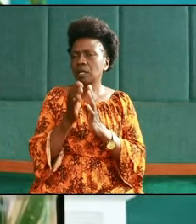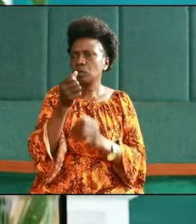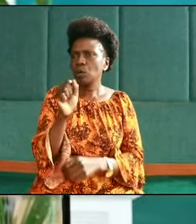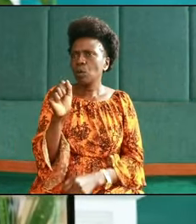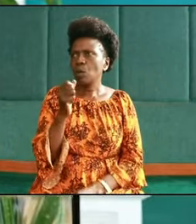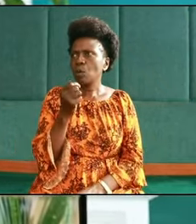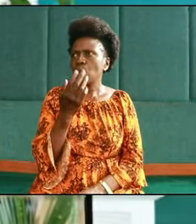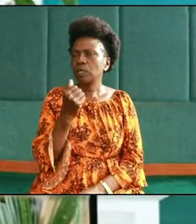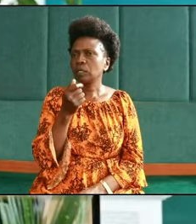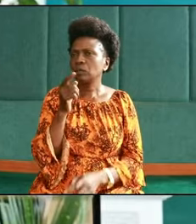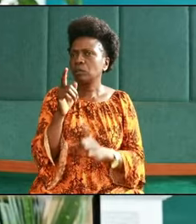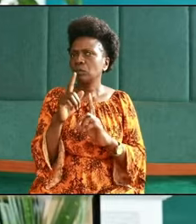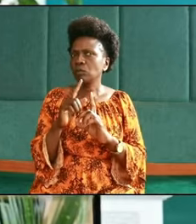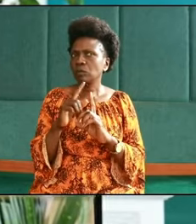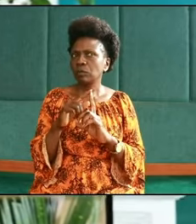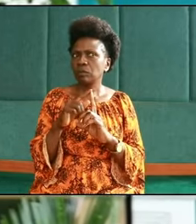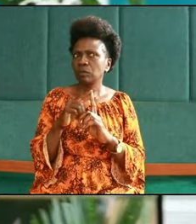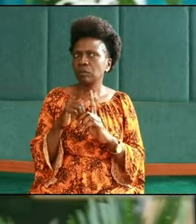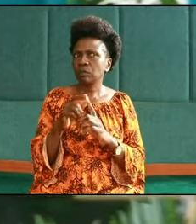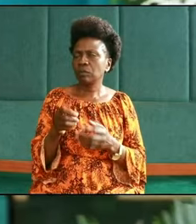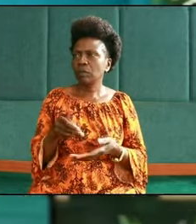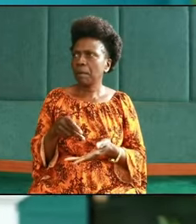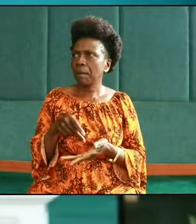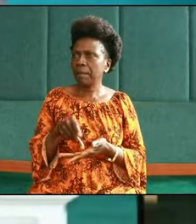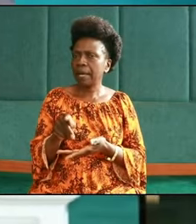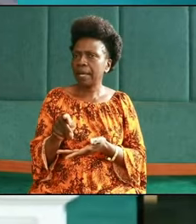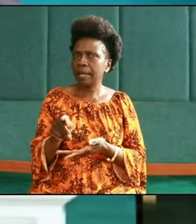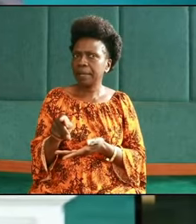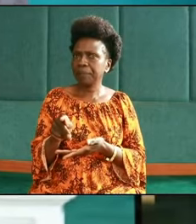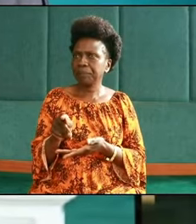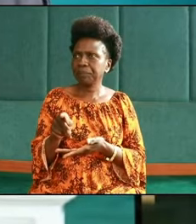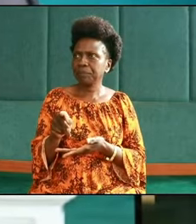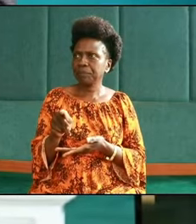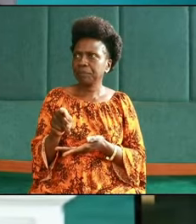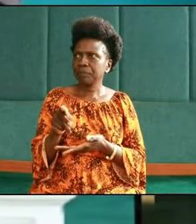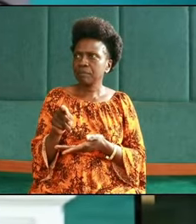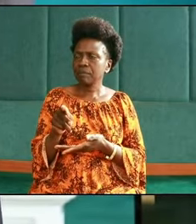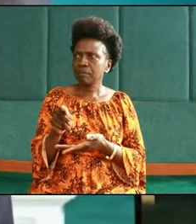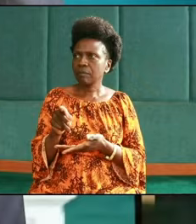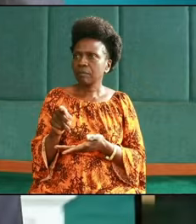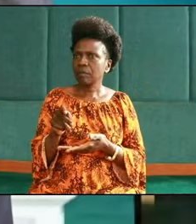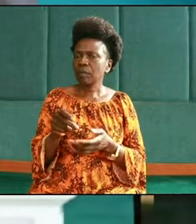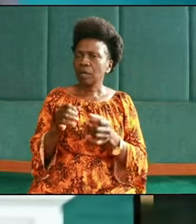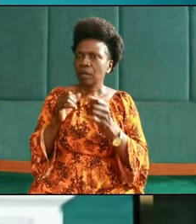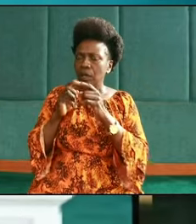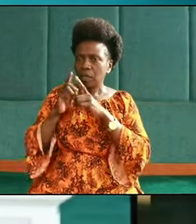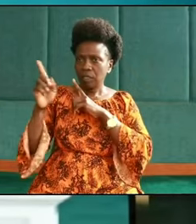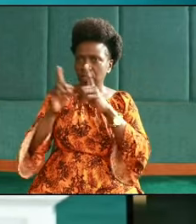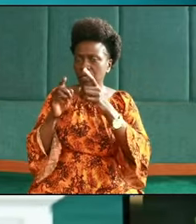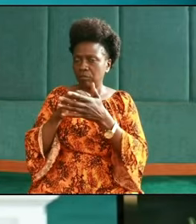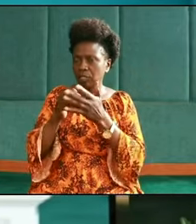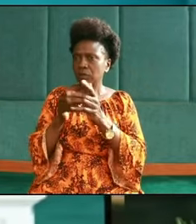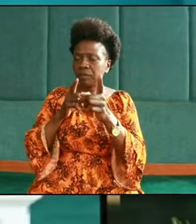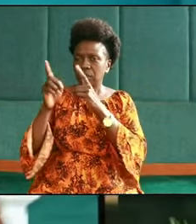he wanted to buy a ticket on that very day of his